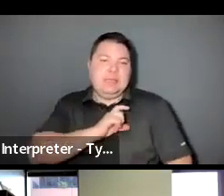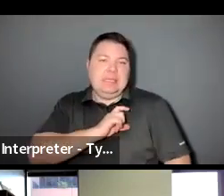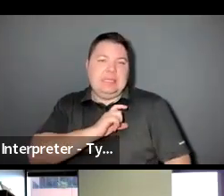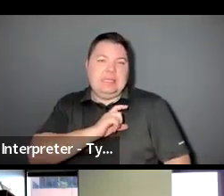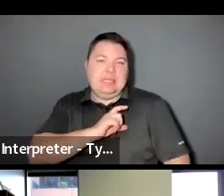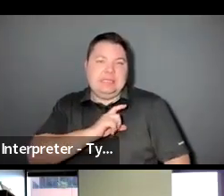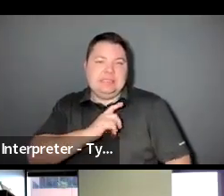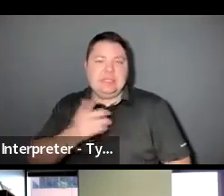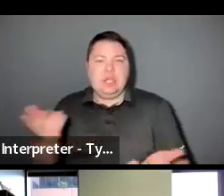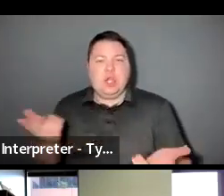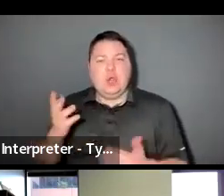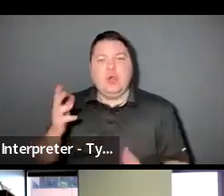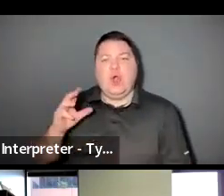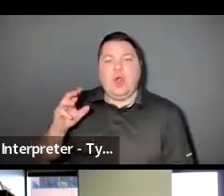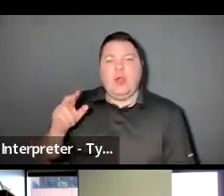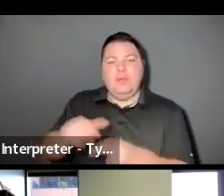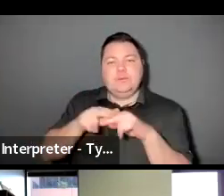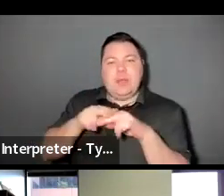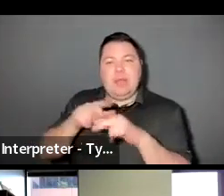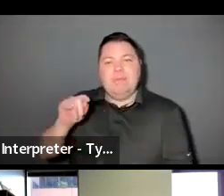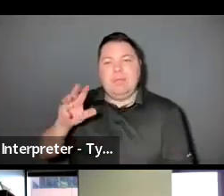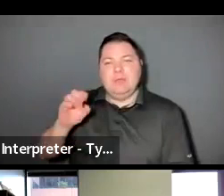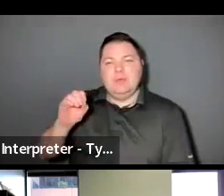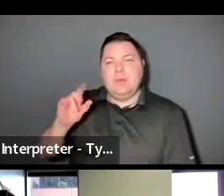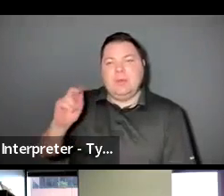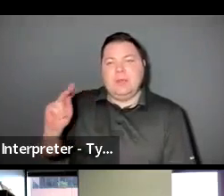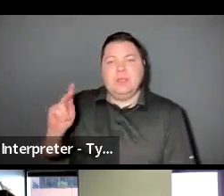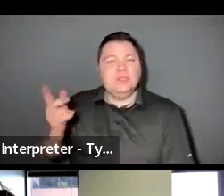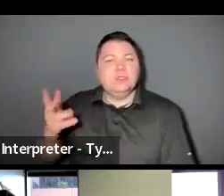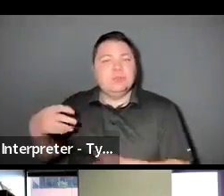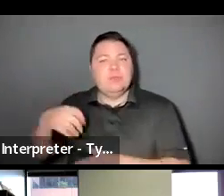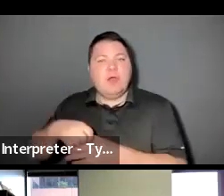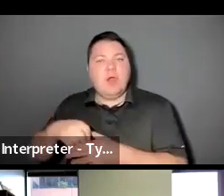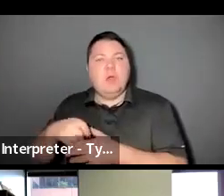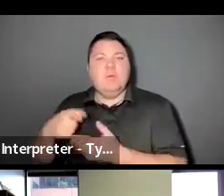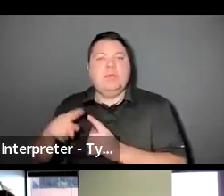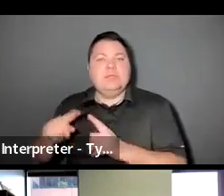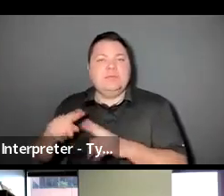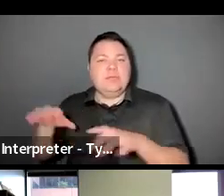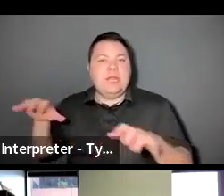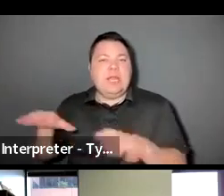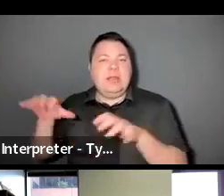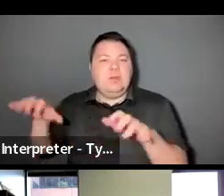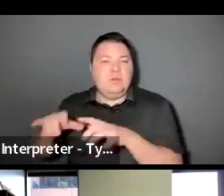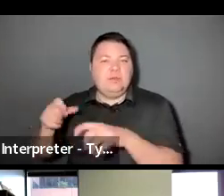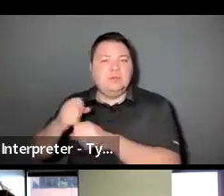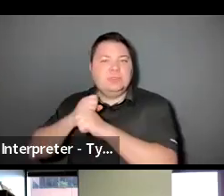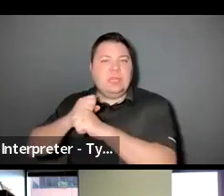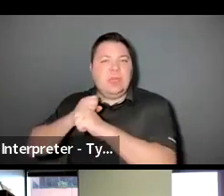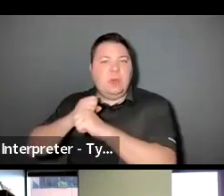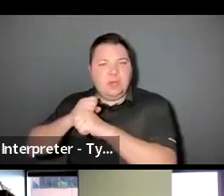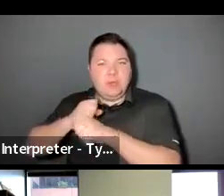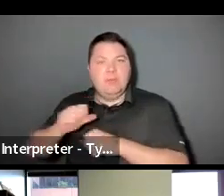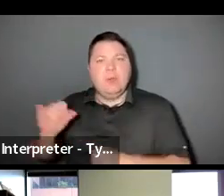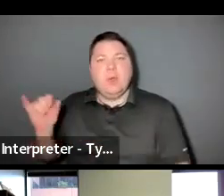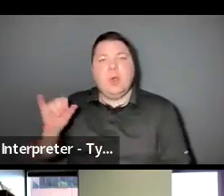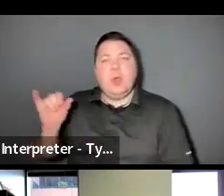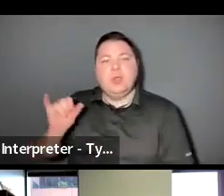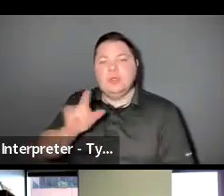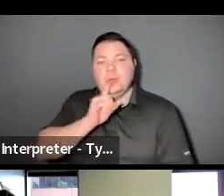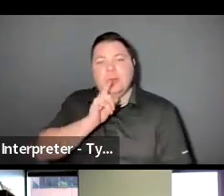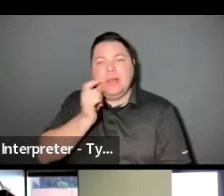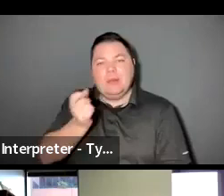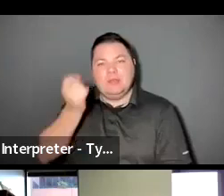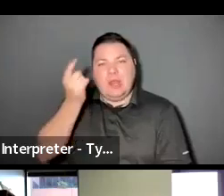MetroLink. She was very involved with the activities from a security standpoint, but also had a true